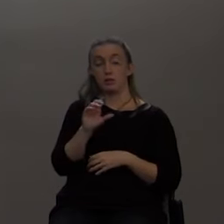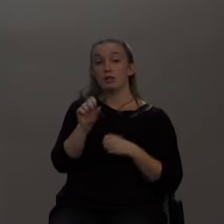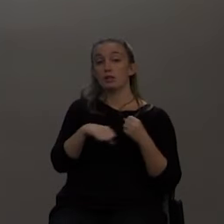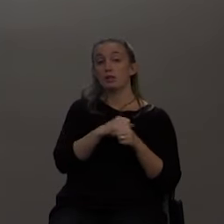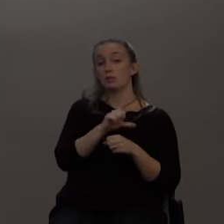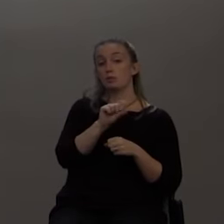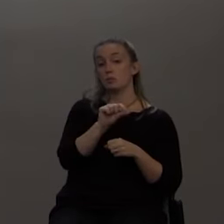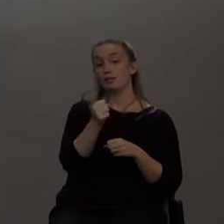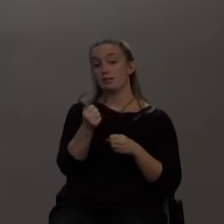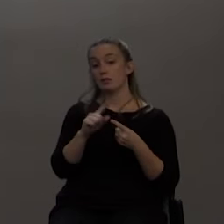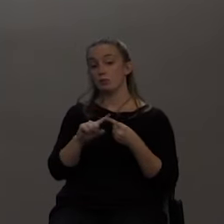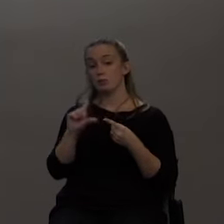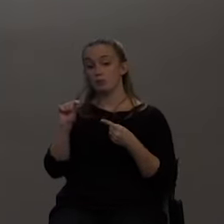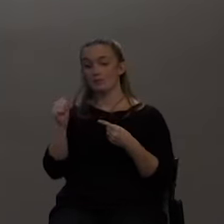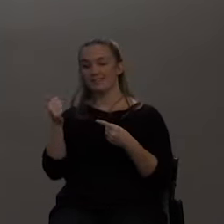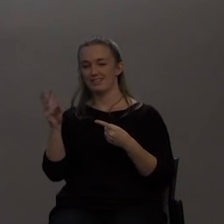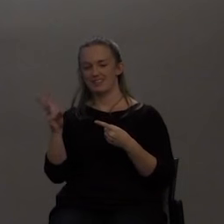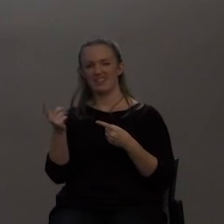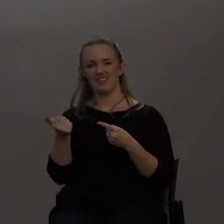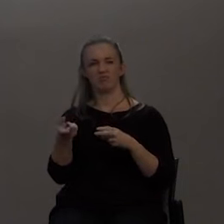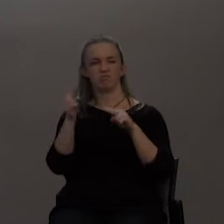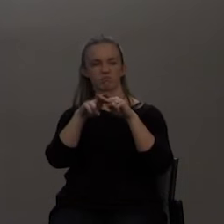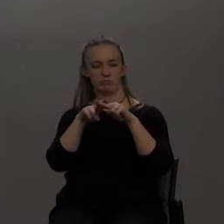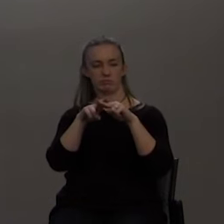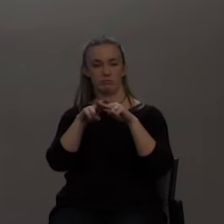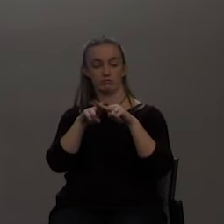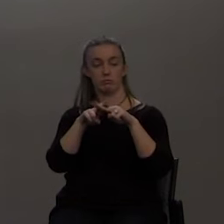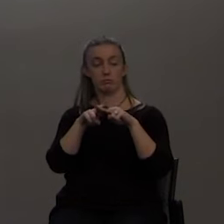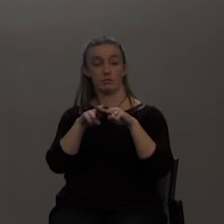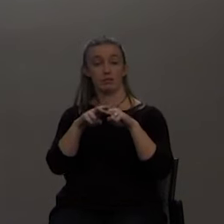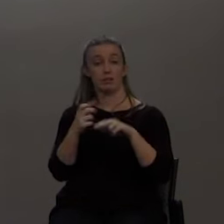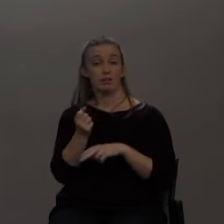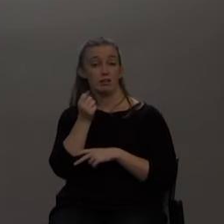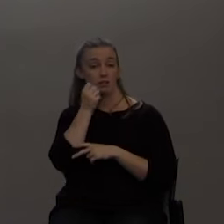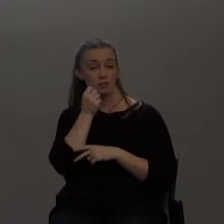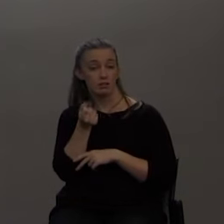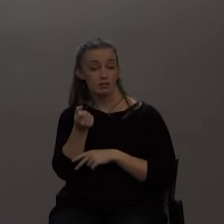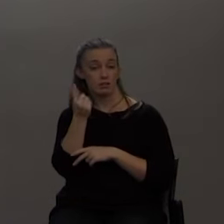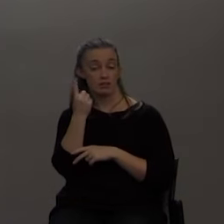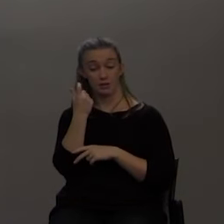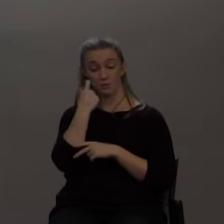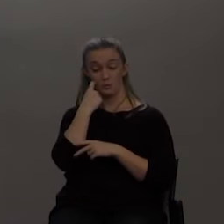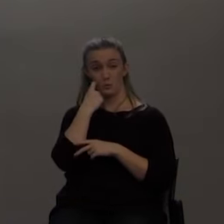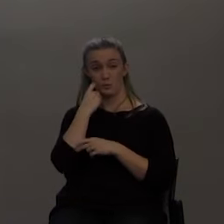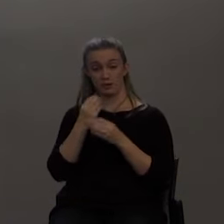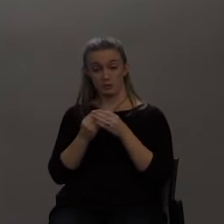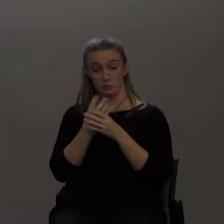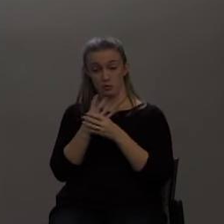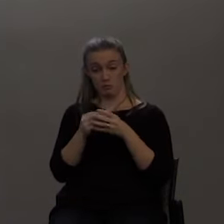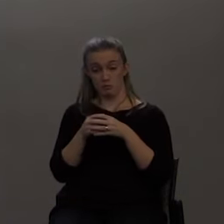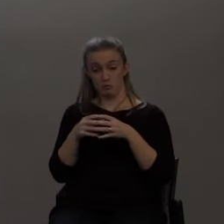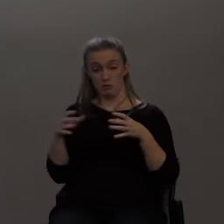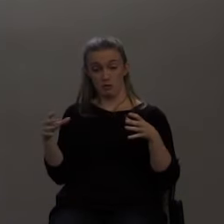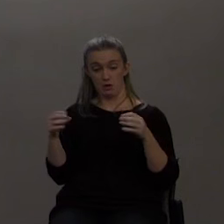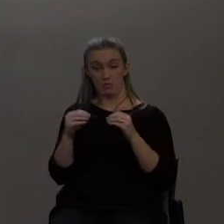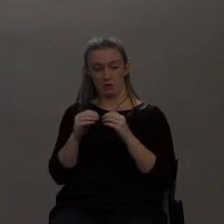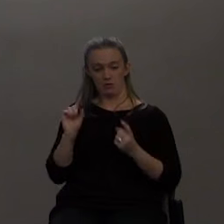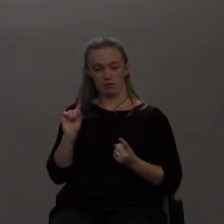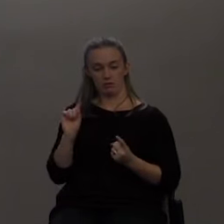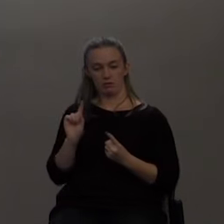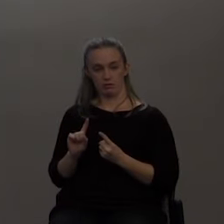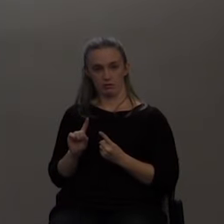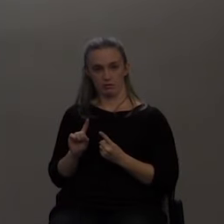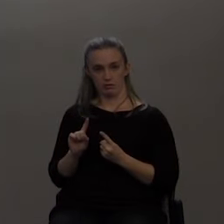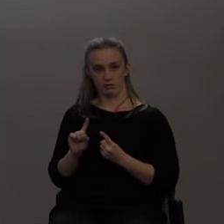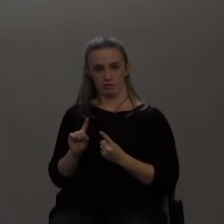and 2016. But by comparison, recent growth has been at a lower level in the surrounding market,